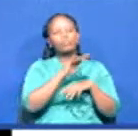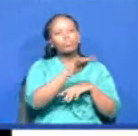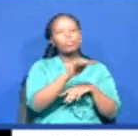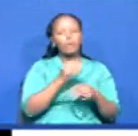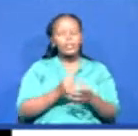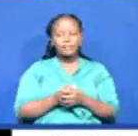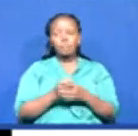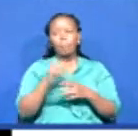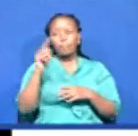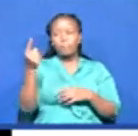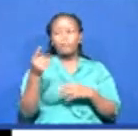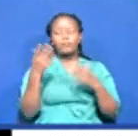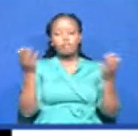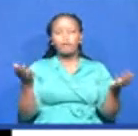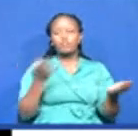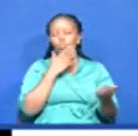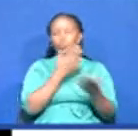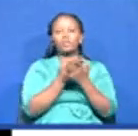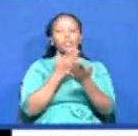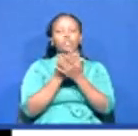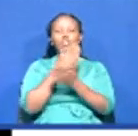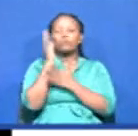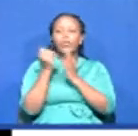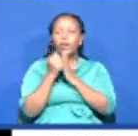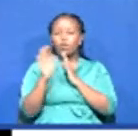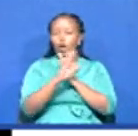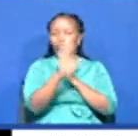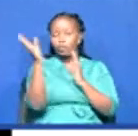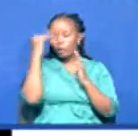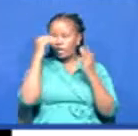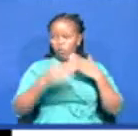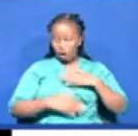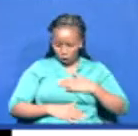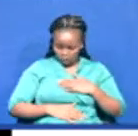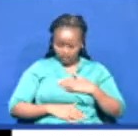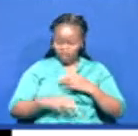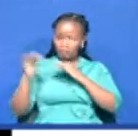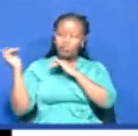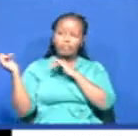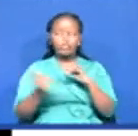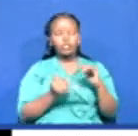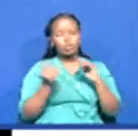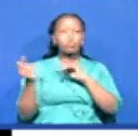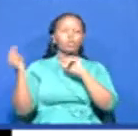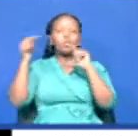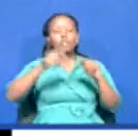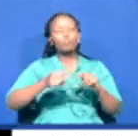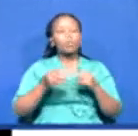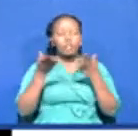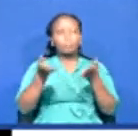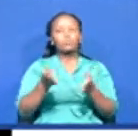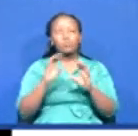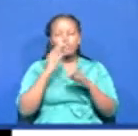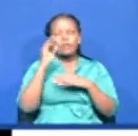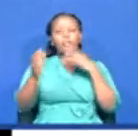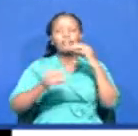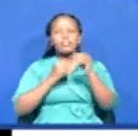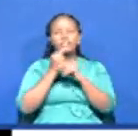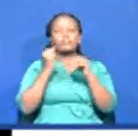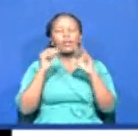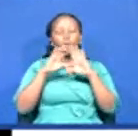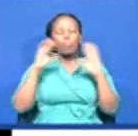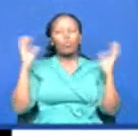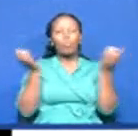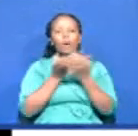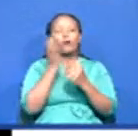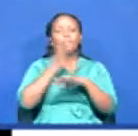First, I would like to thank you all for honoring our invitation to attend to this year's World Anti-Counterfeit Day. The